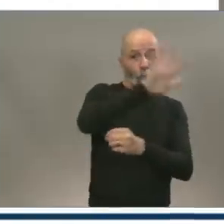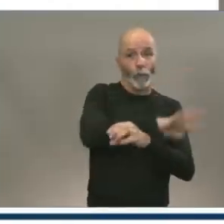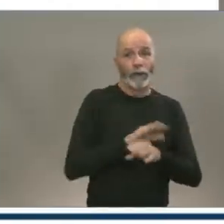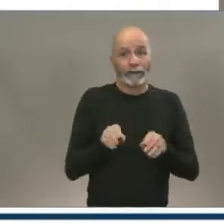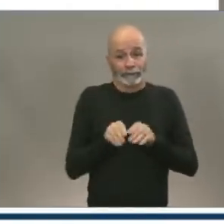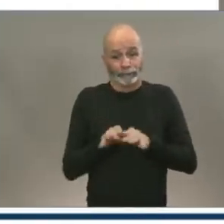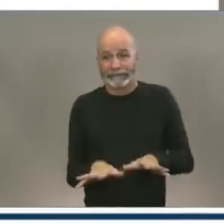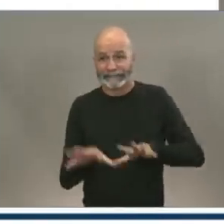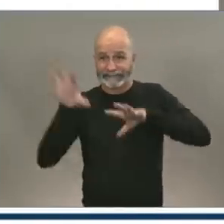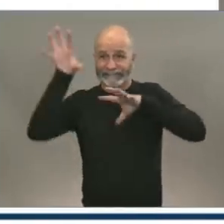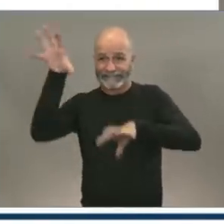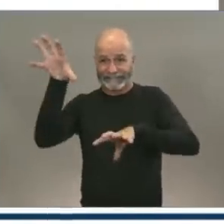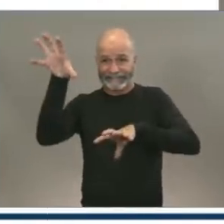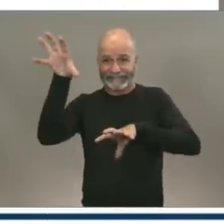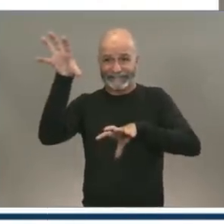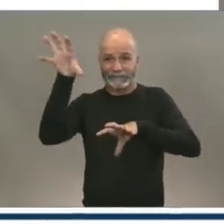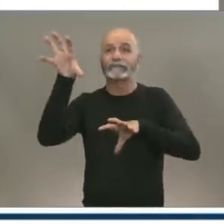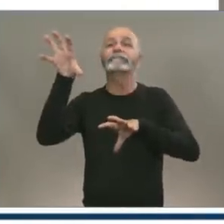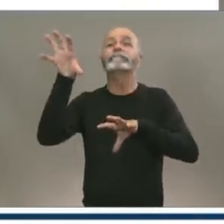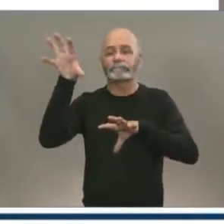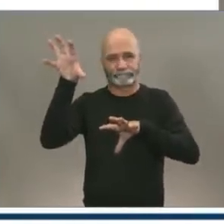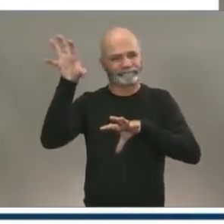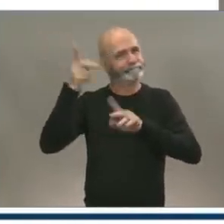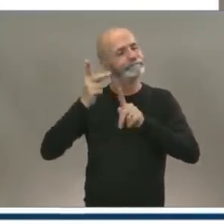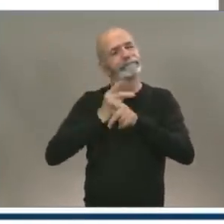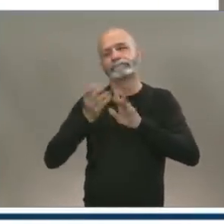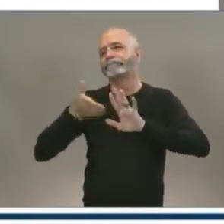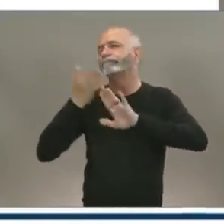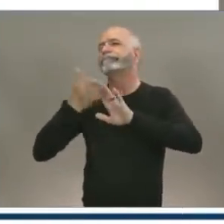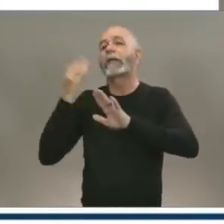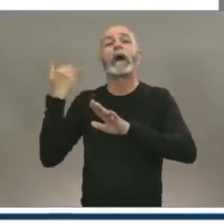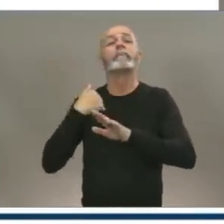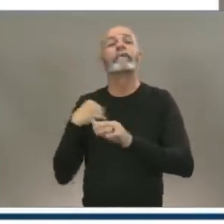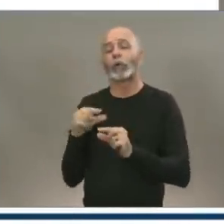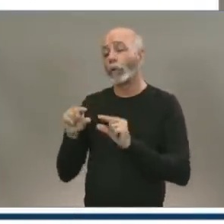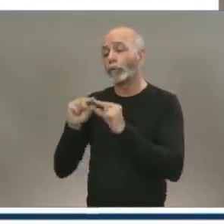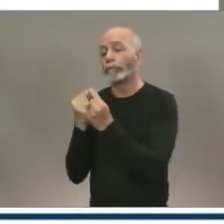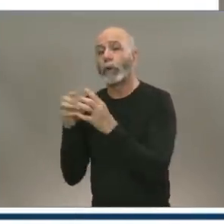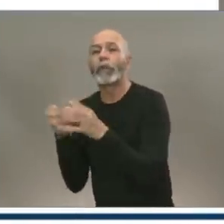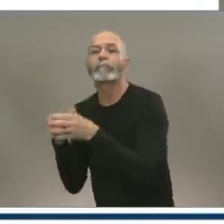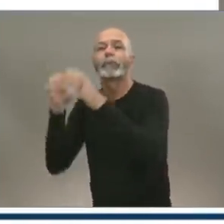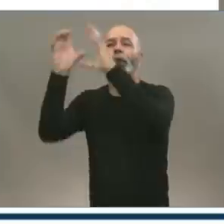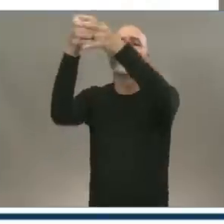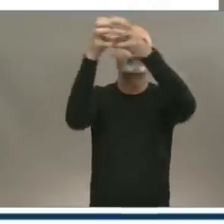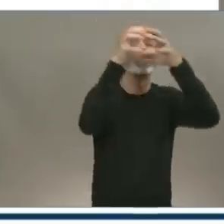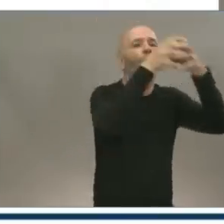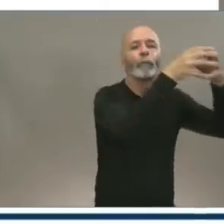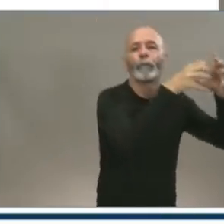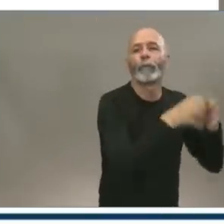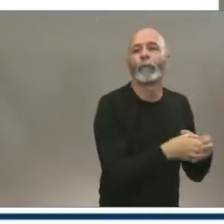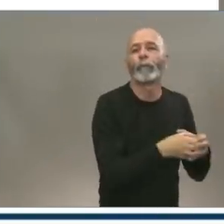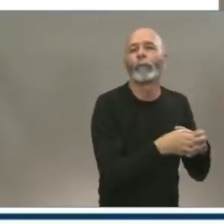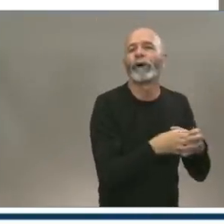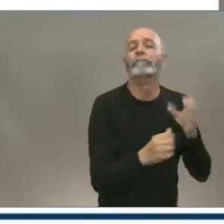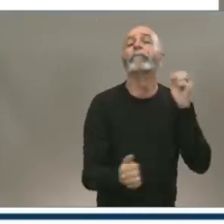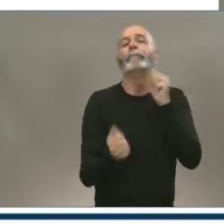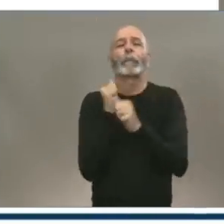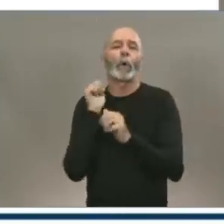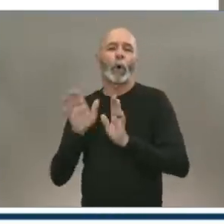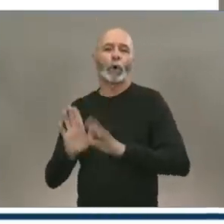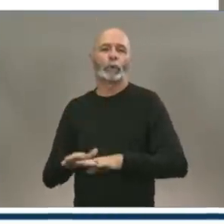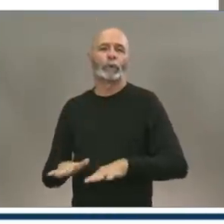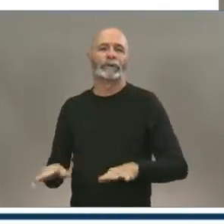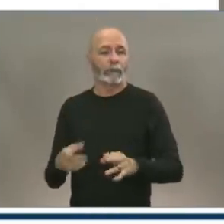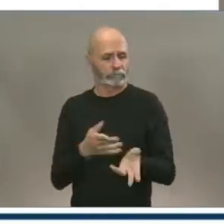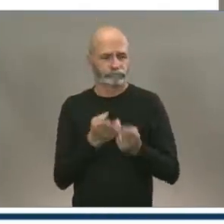to an ongoing but stable cluster in a defined population involving mainly children who are not yet able to be